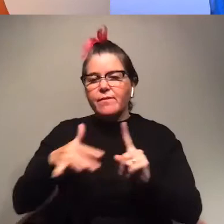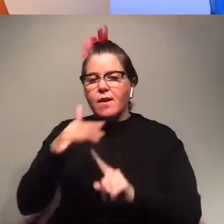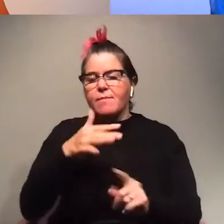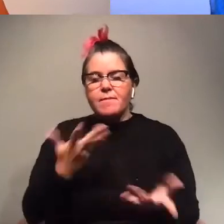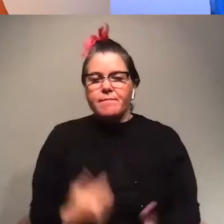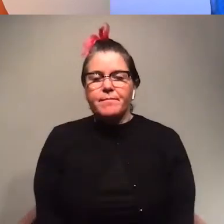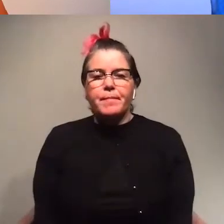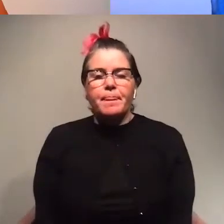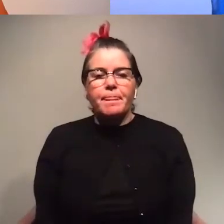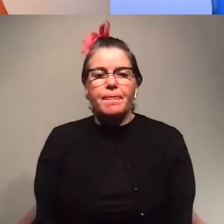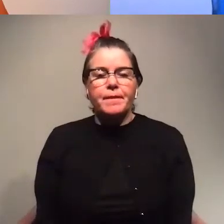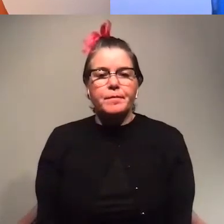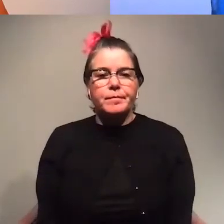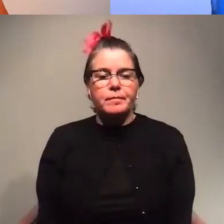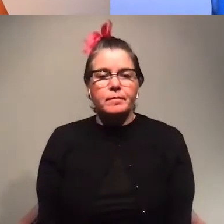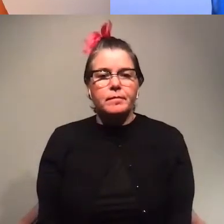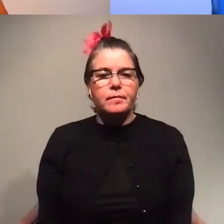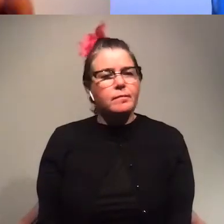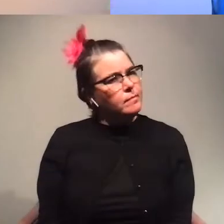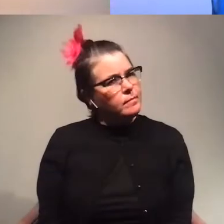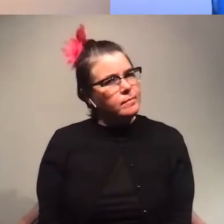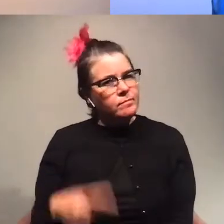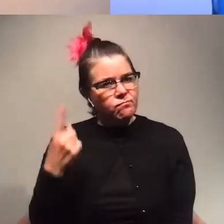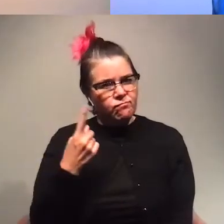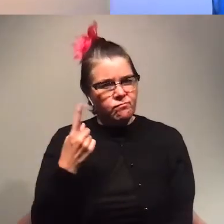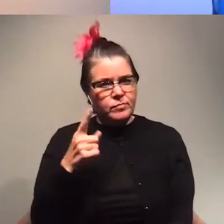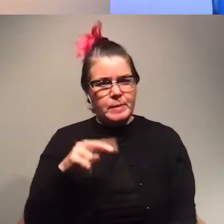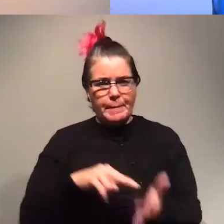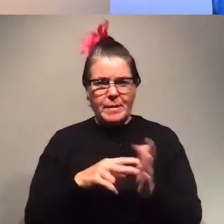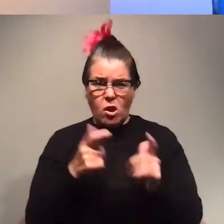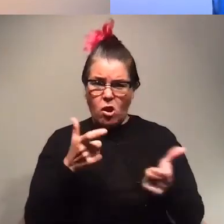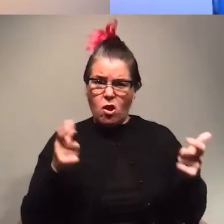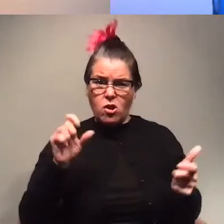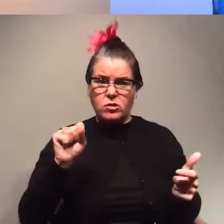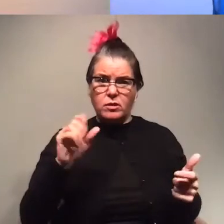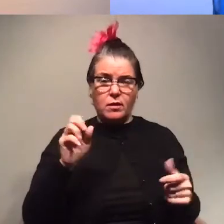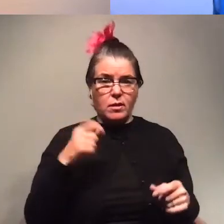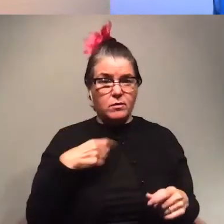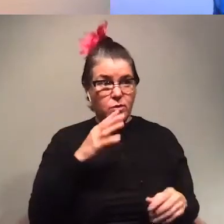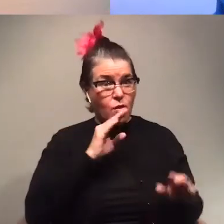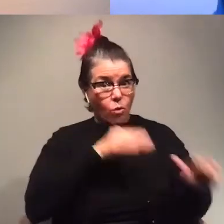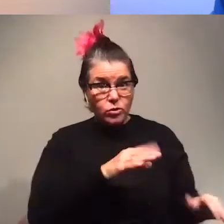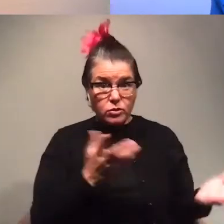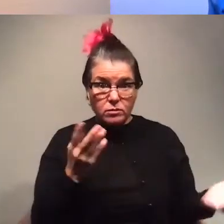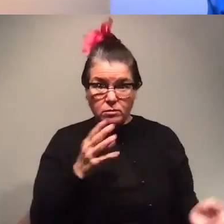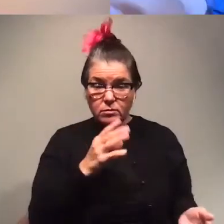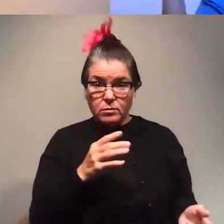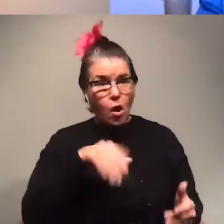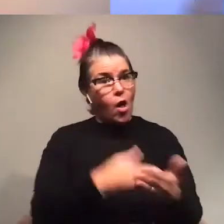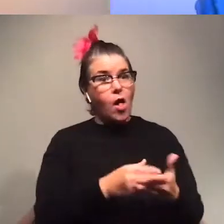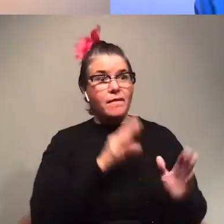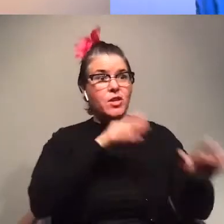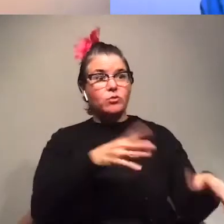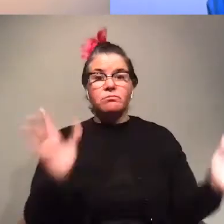would save? Like, I wonder if we're talking like large scale. Like, do I just go straight ocean? Like all of the ocean.